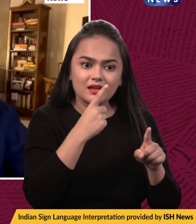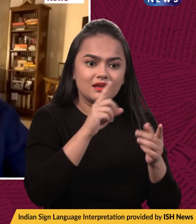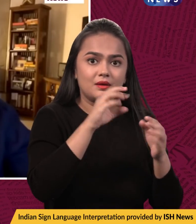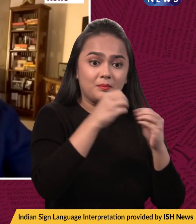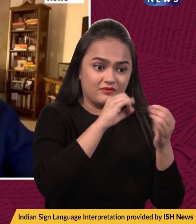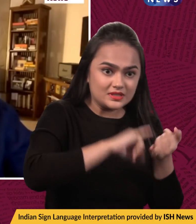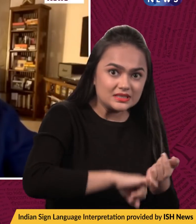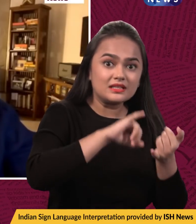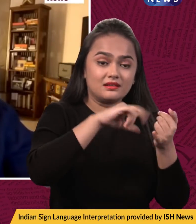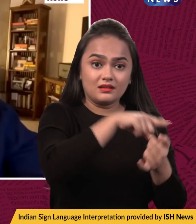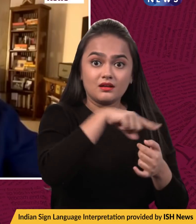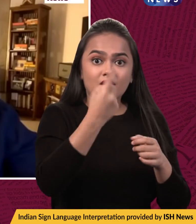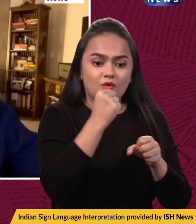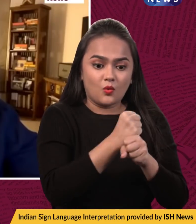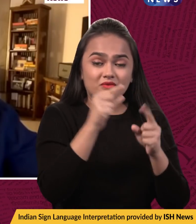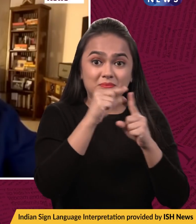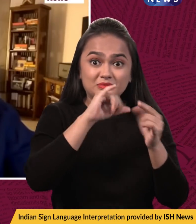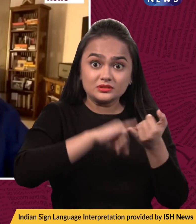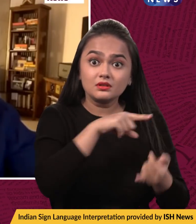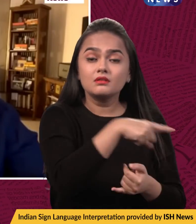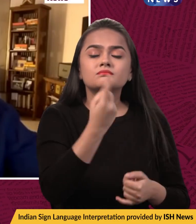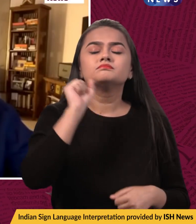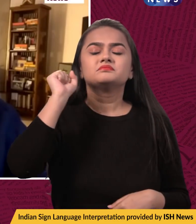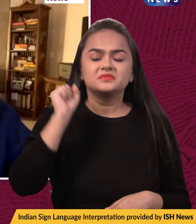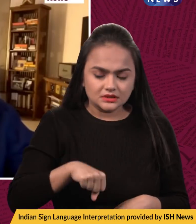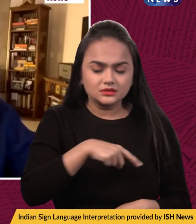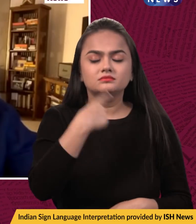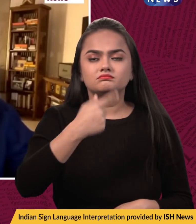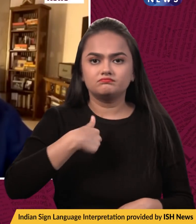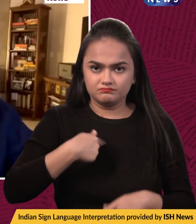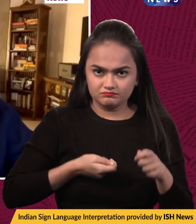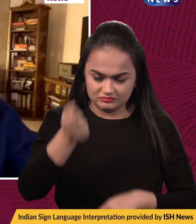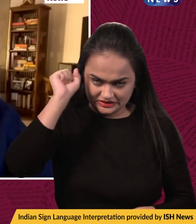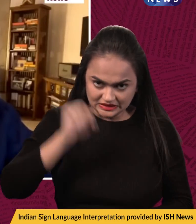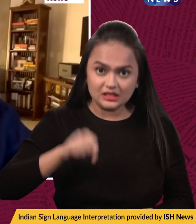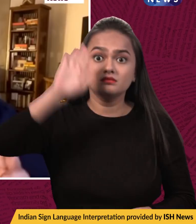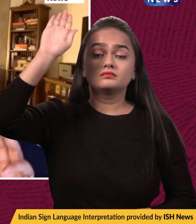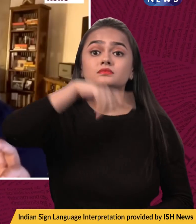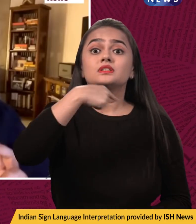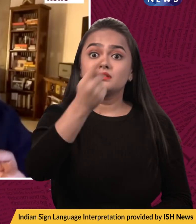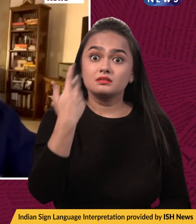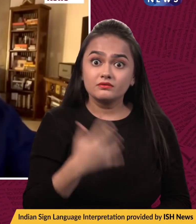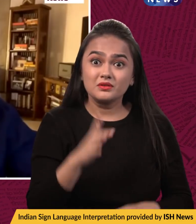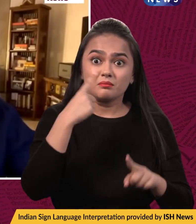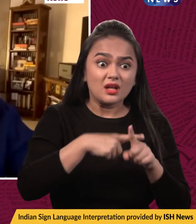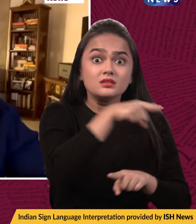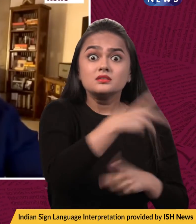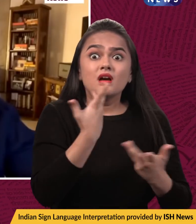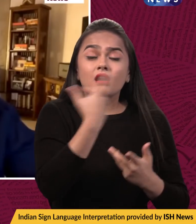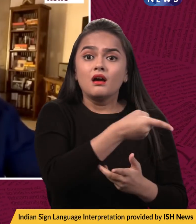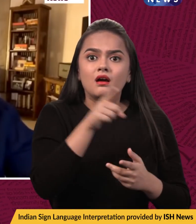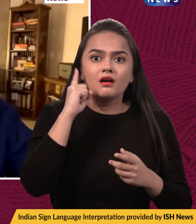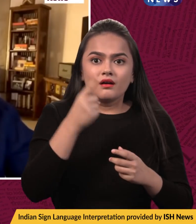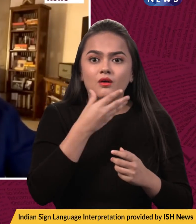Singh, Bhagwant Singh and Govind Preet Singh, have confessed to the murder and cited desecration, I'm quoting